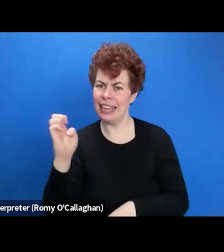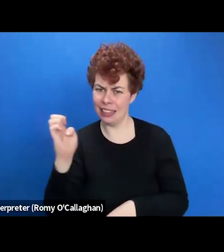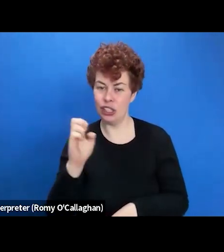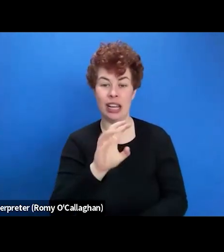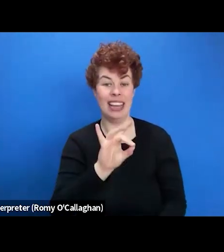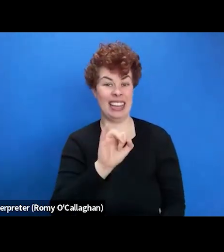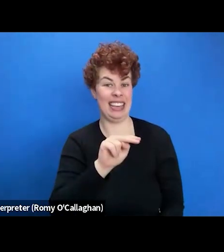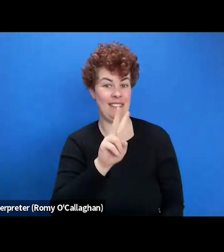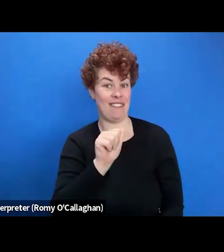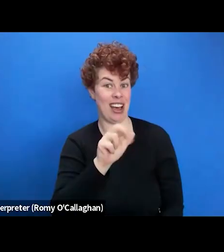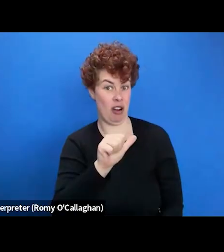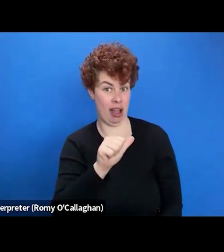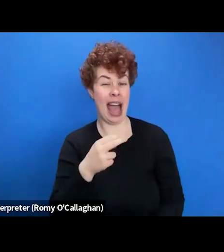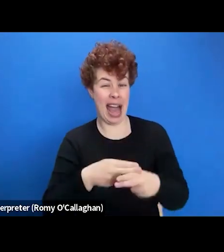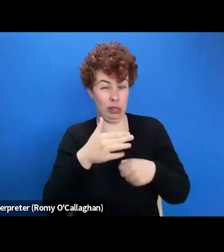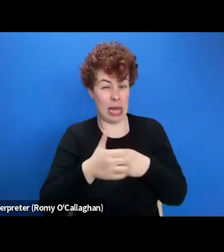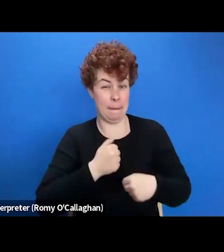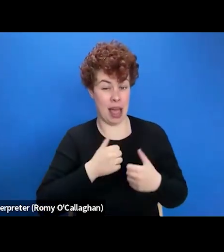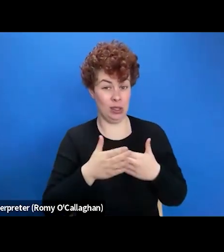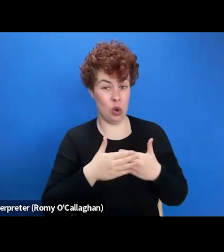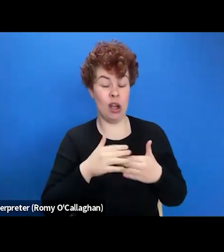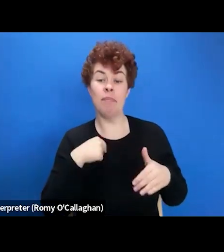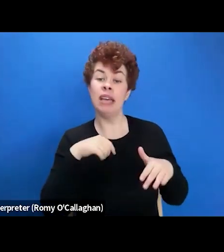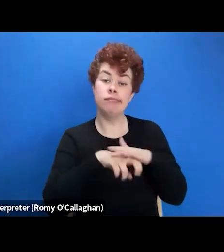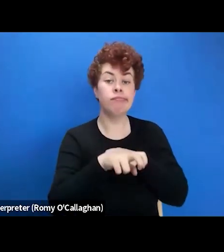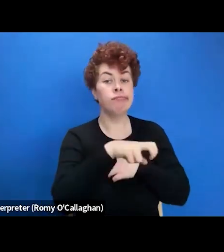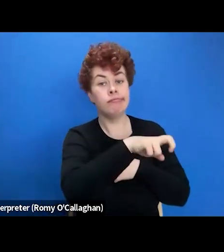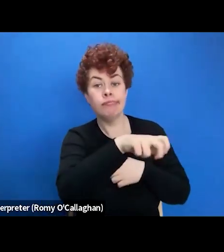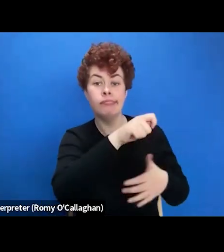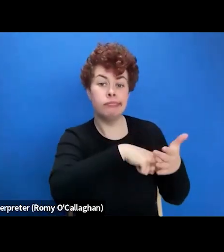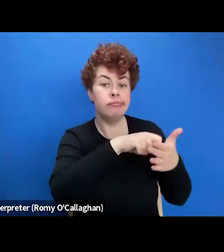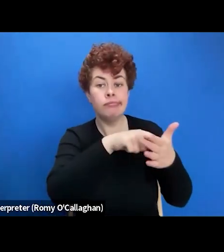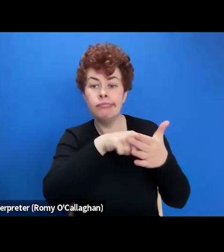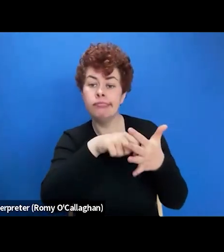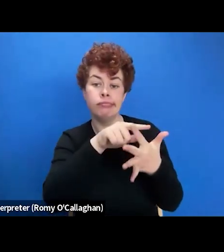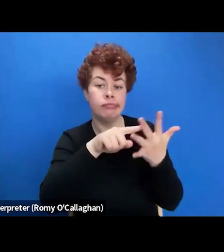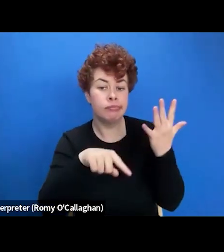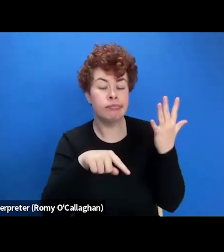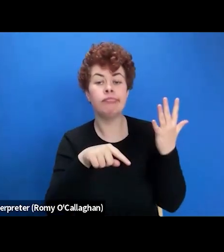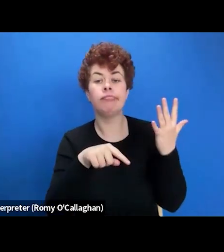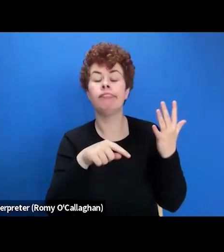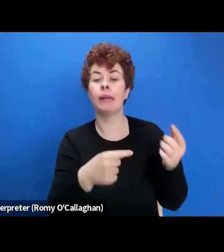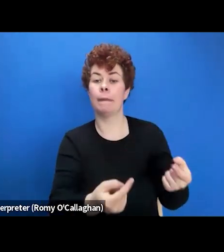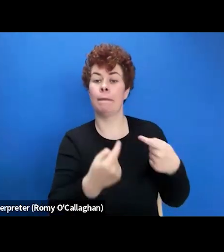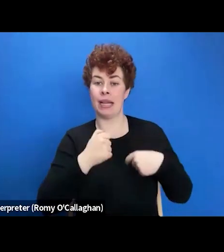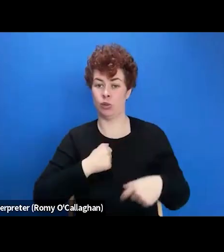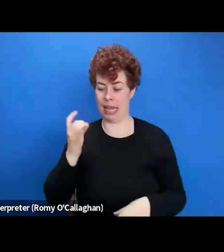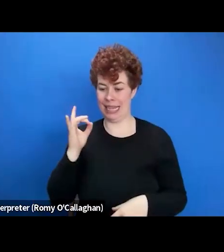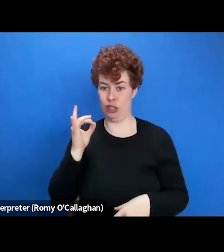actually. And I'd been there and got a few groceries and this, that, and the other. I went back to my